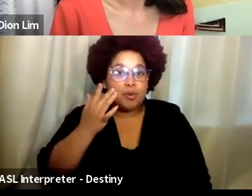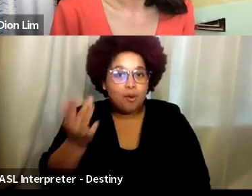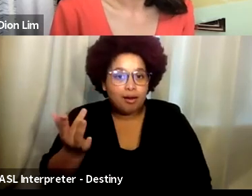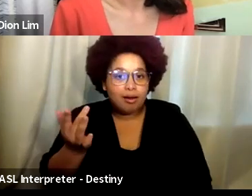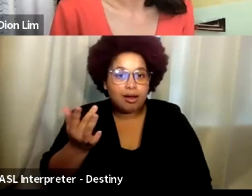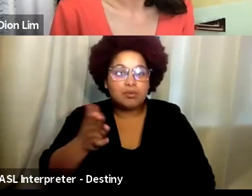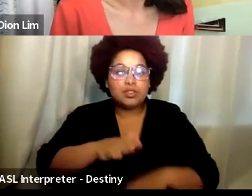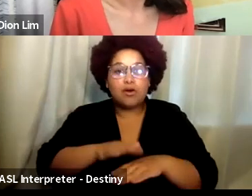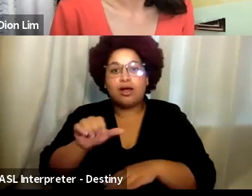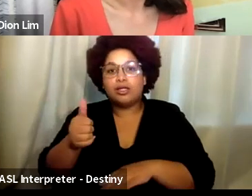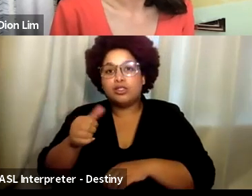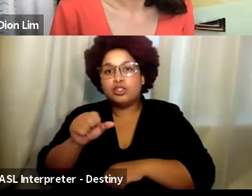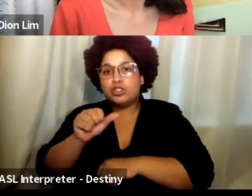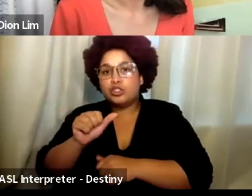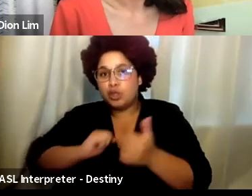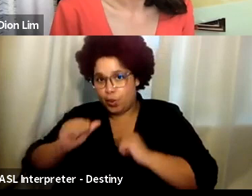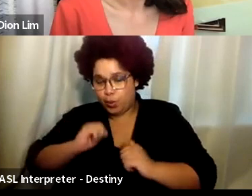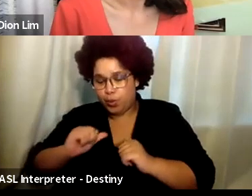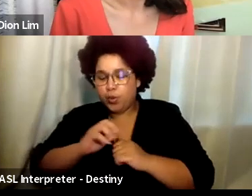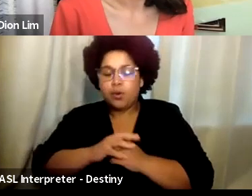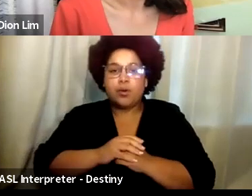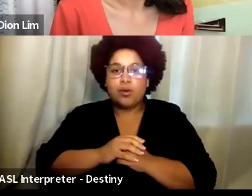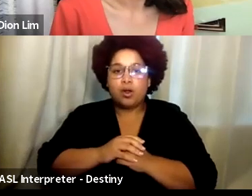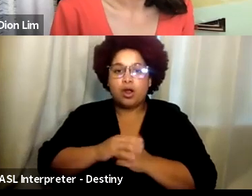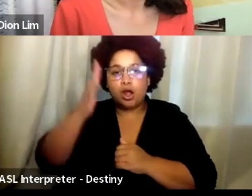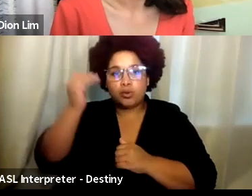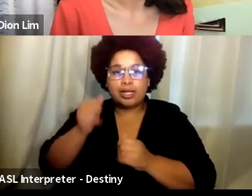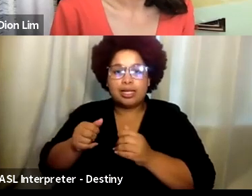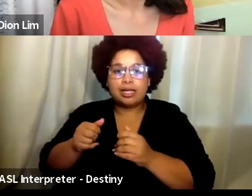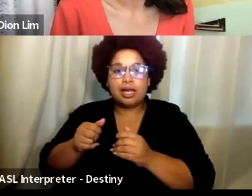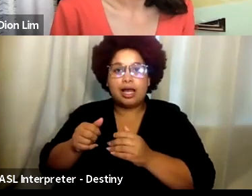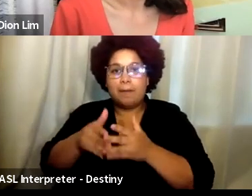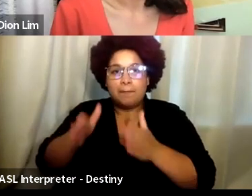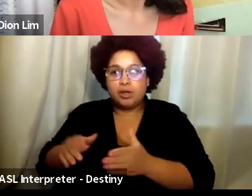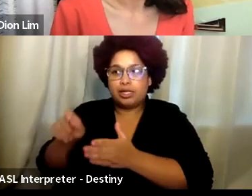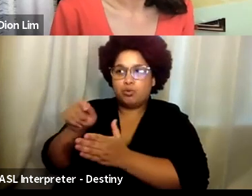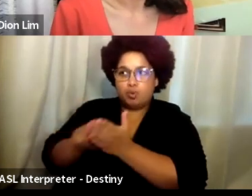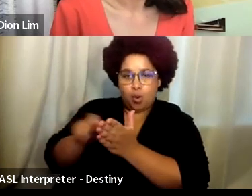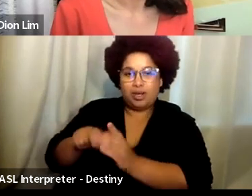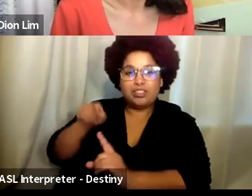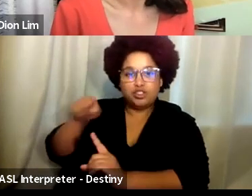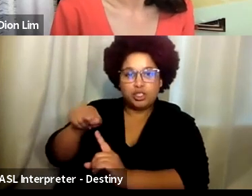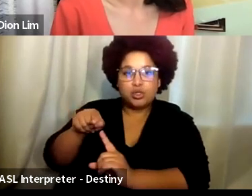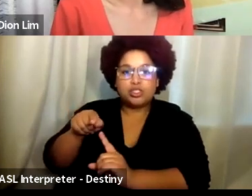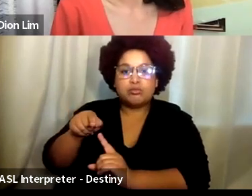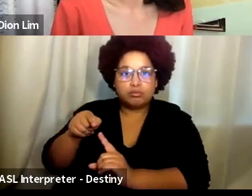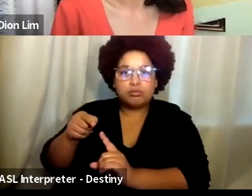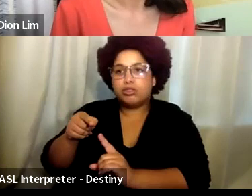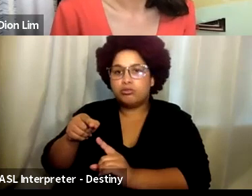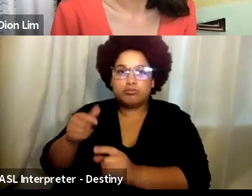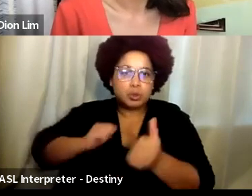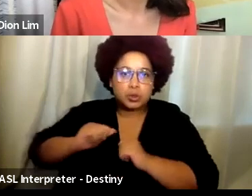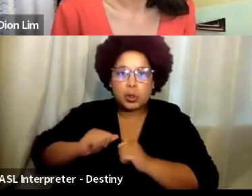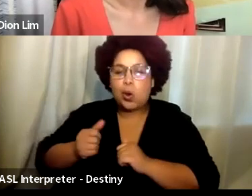was on a show, a different show, that a Korean American wrote. And she was the showrunner for it. She